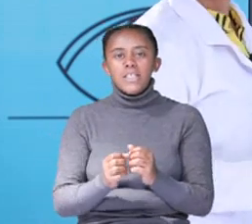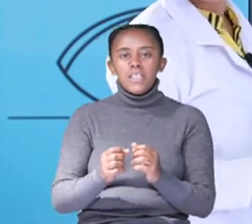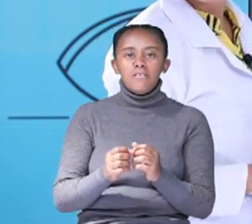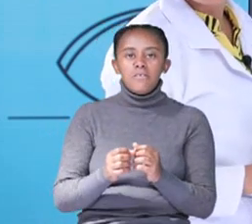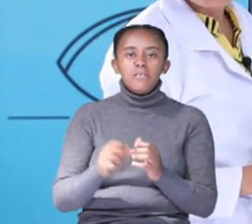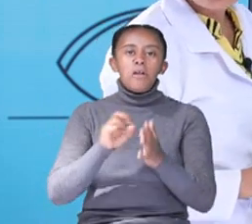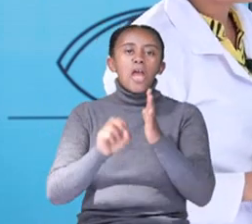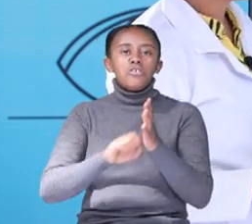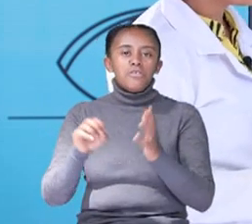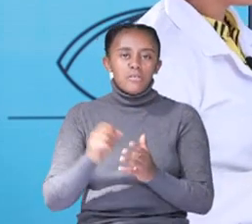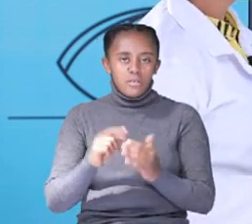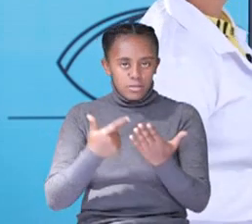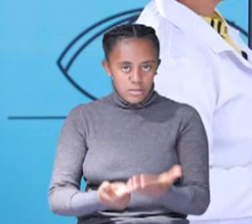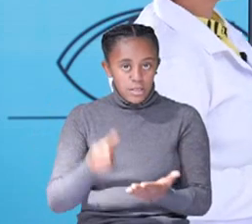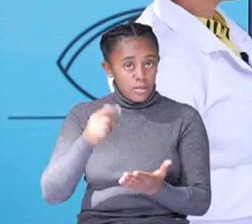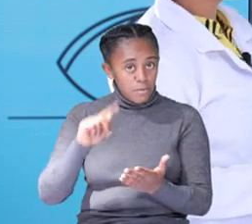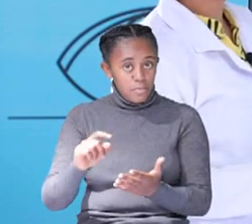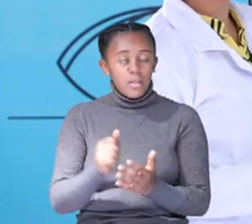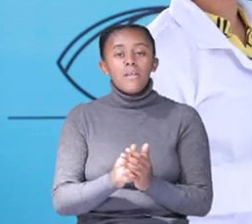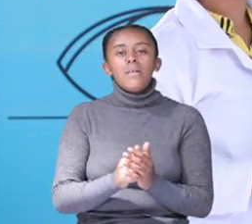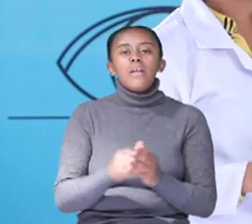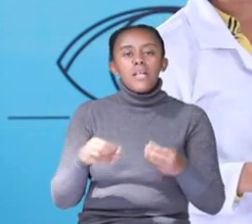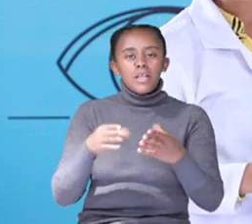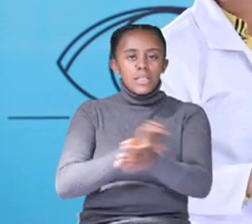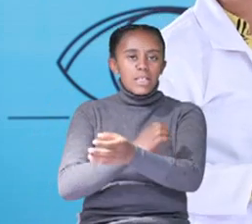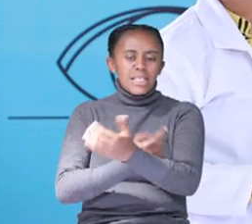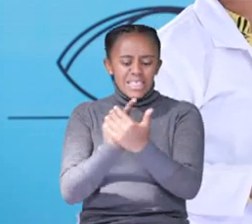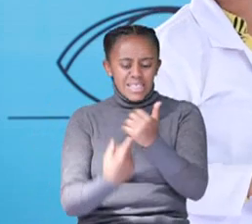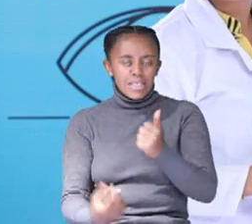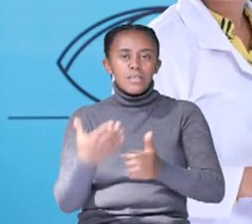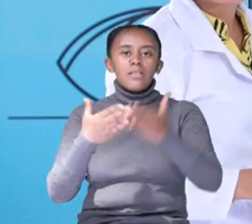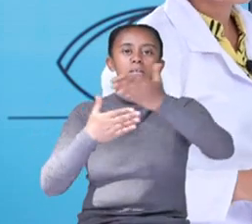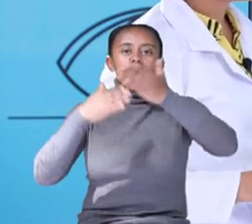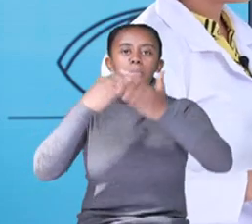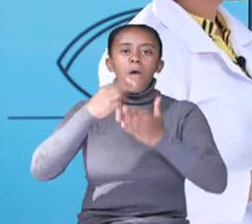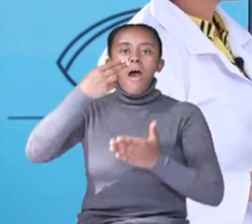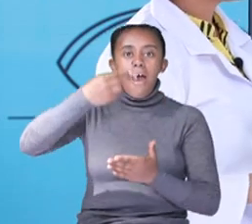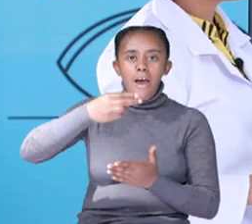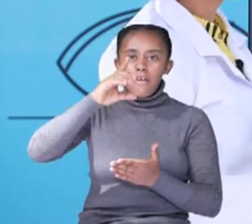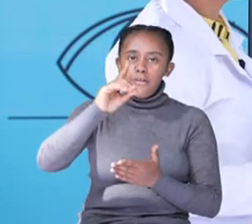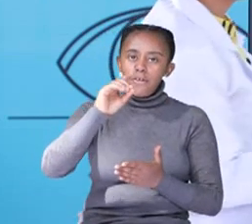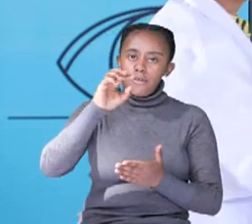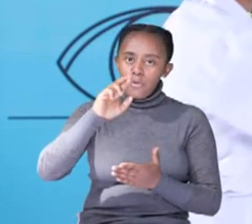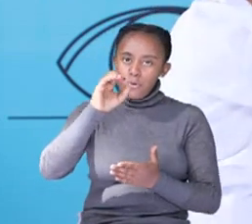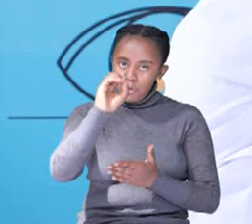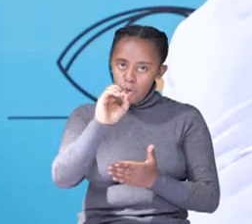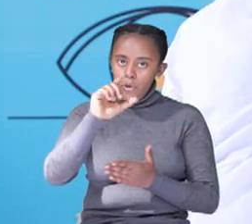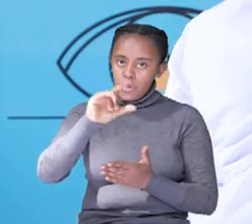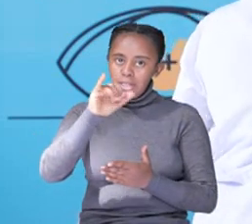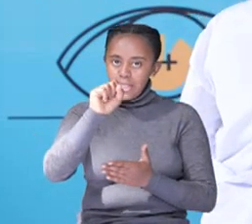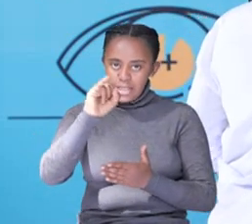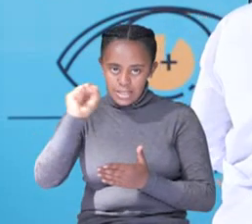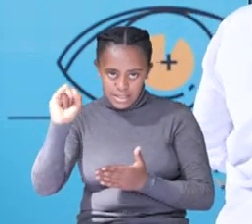is adapted to its role because it releases energy in a single step hydrolysis. As you see here, a